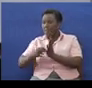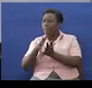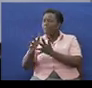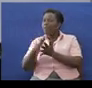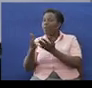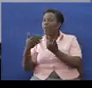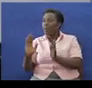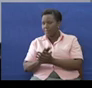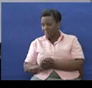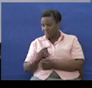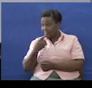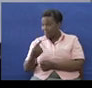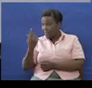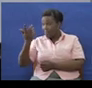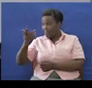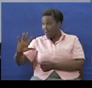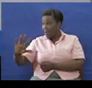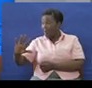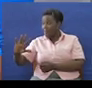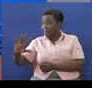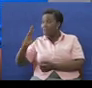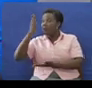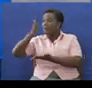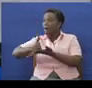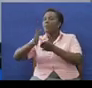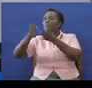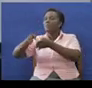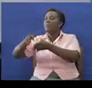human right, the human right to water.